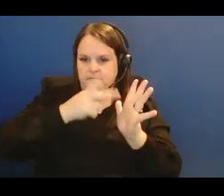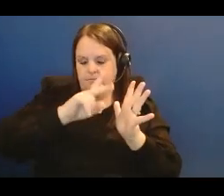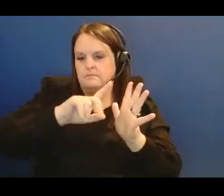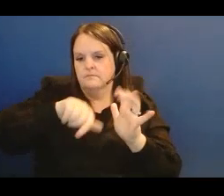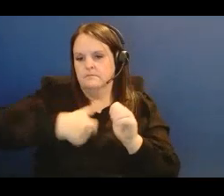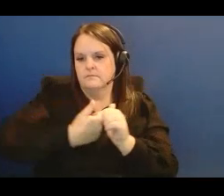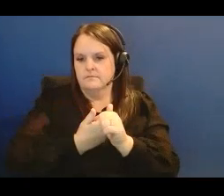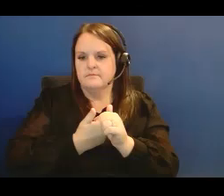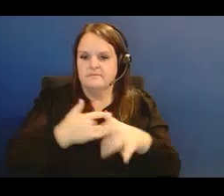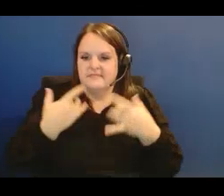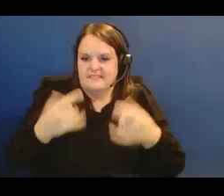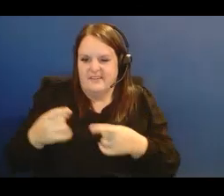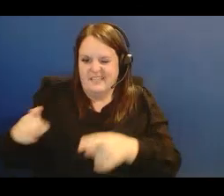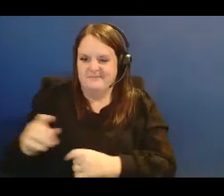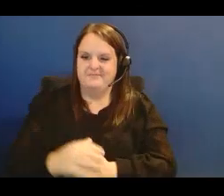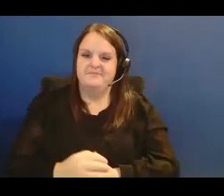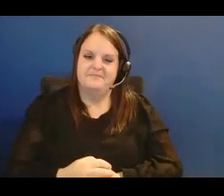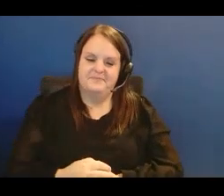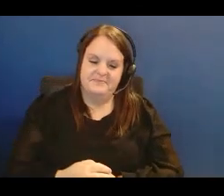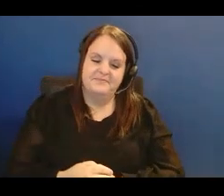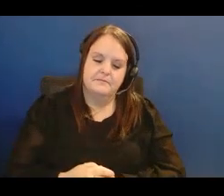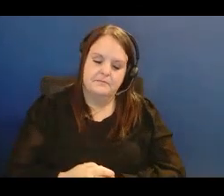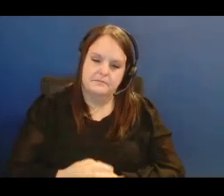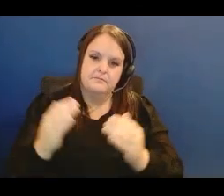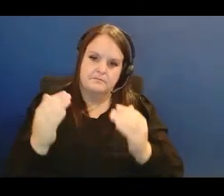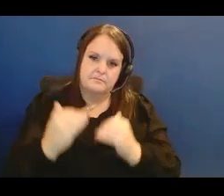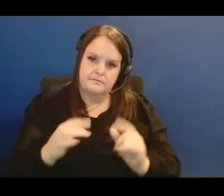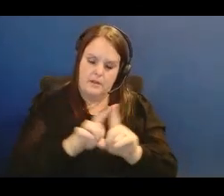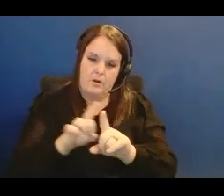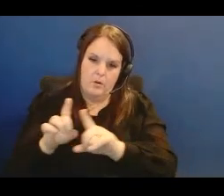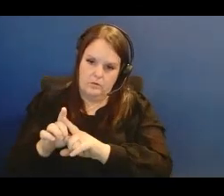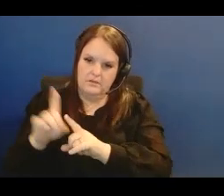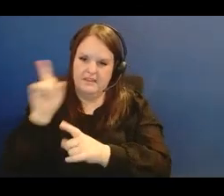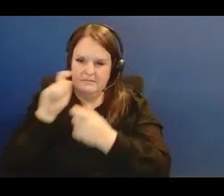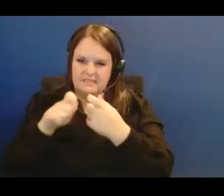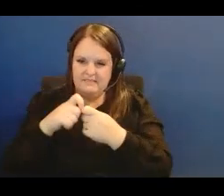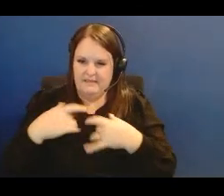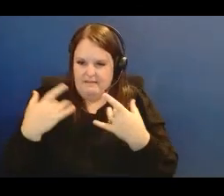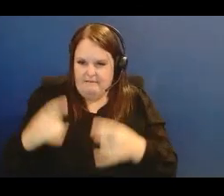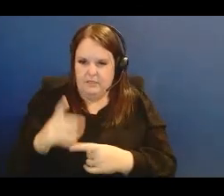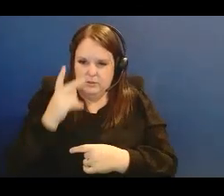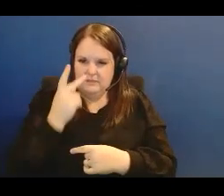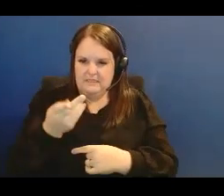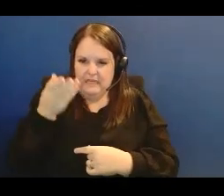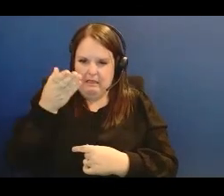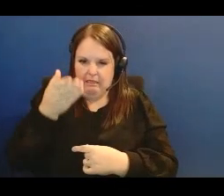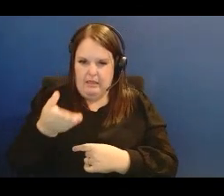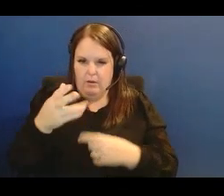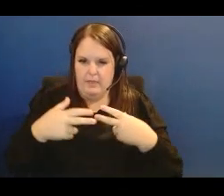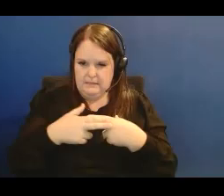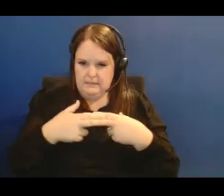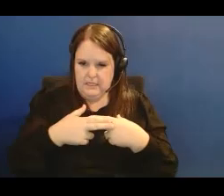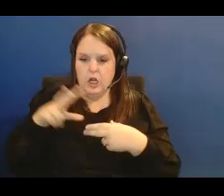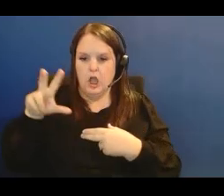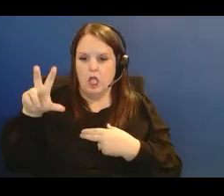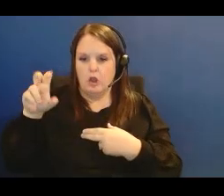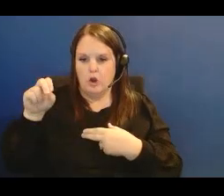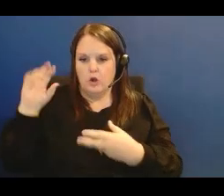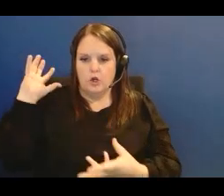day. And then also that particular event, as you can see on this particular slide, there were 30 of